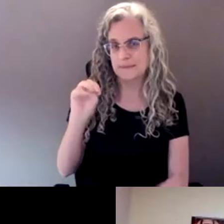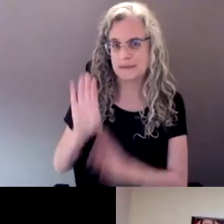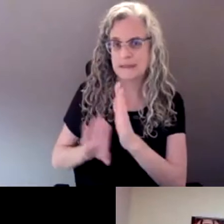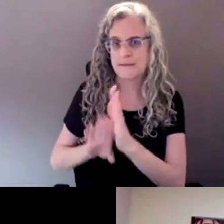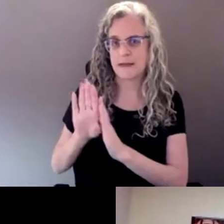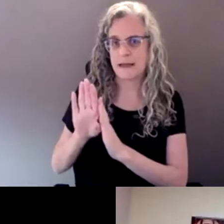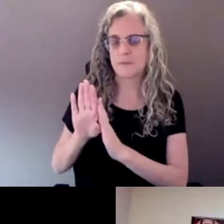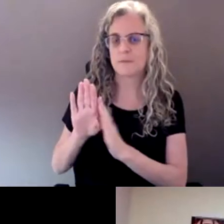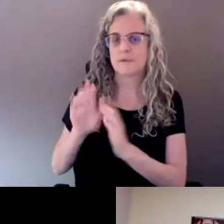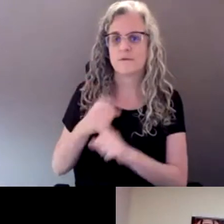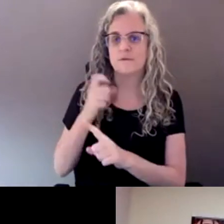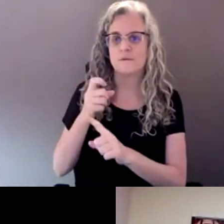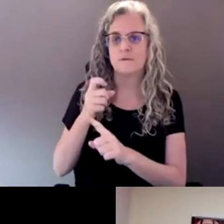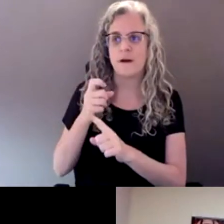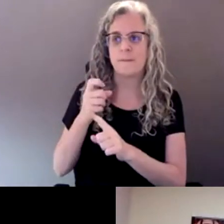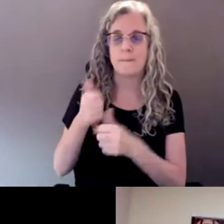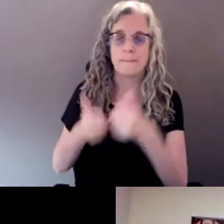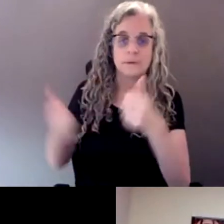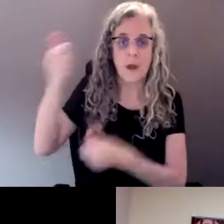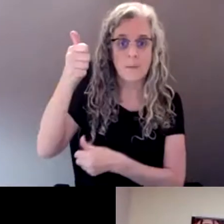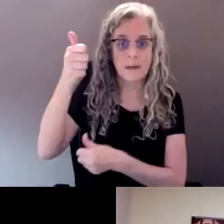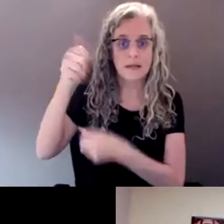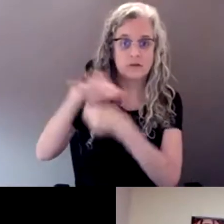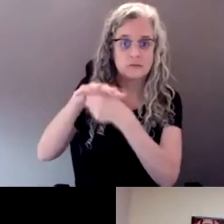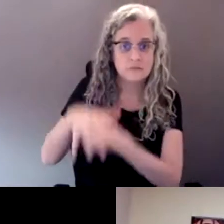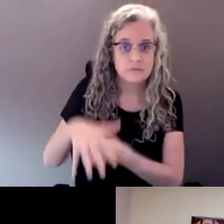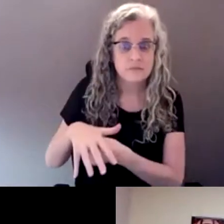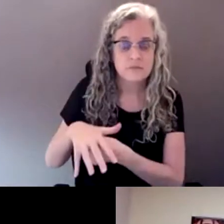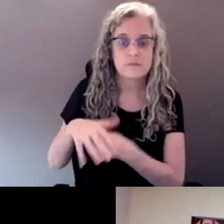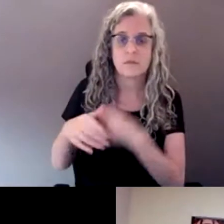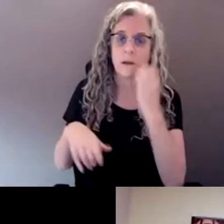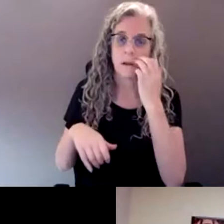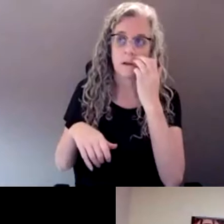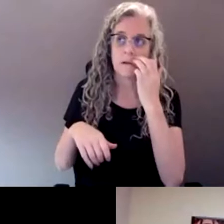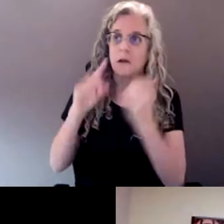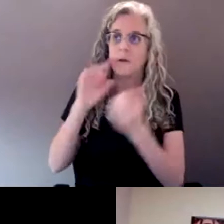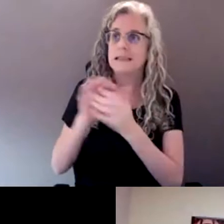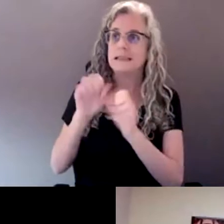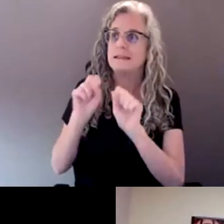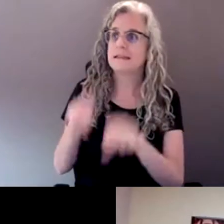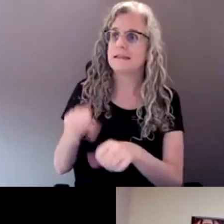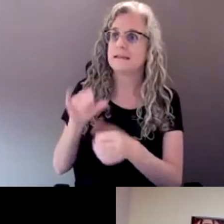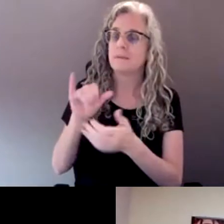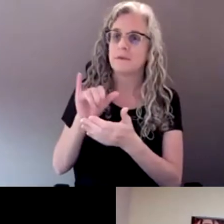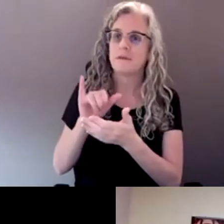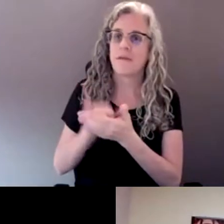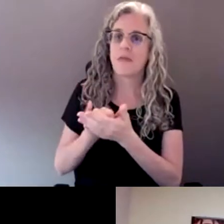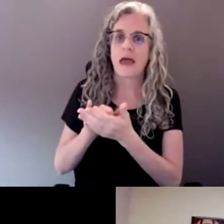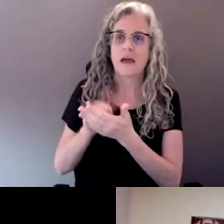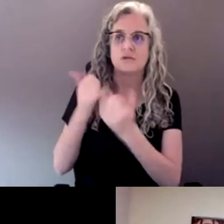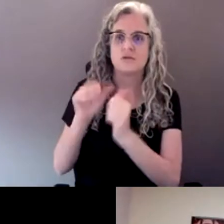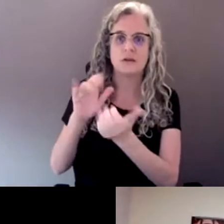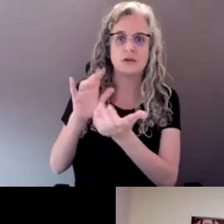in terms of relations of domination and ideologies of exploitation,